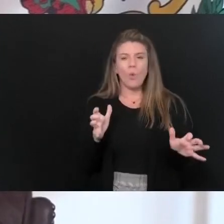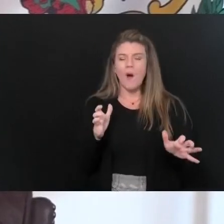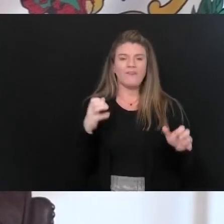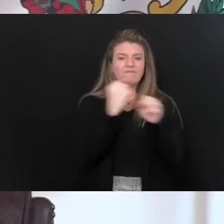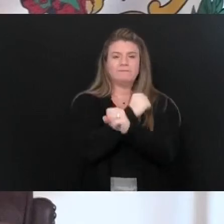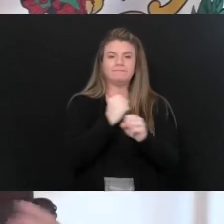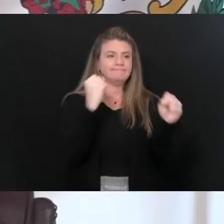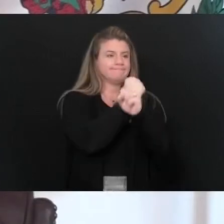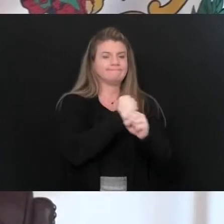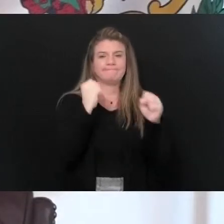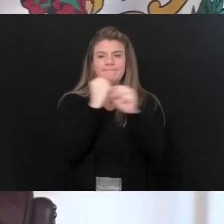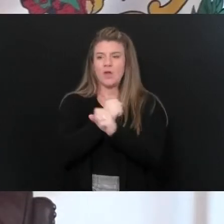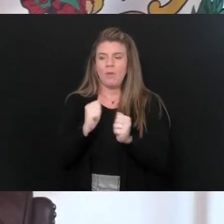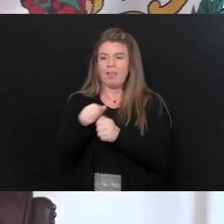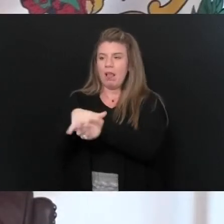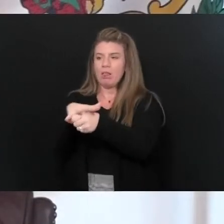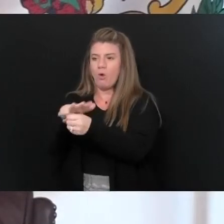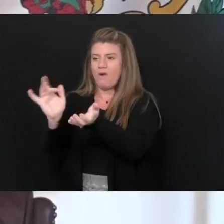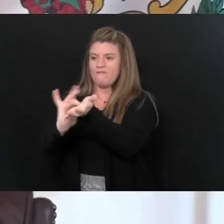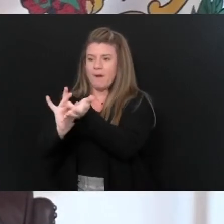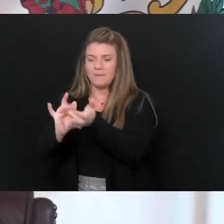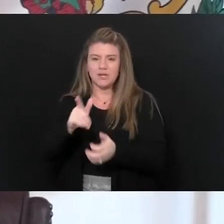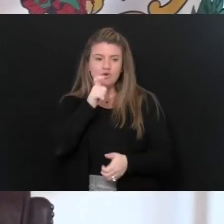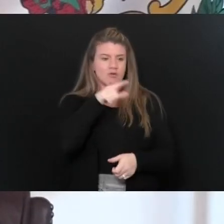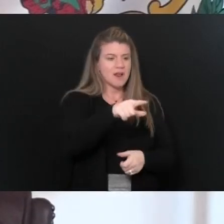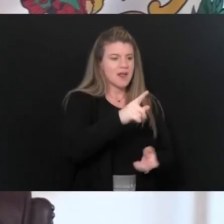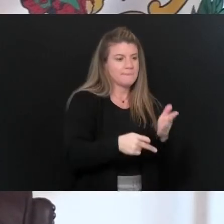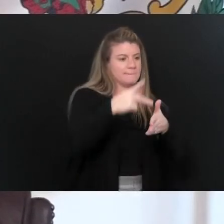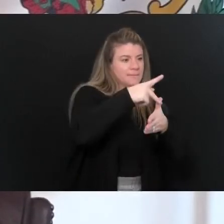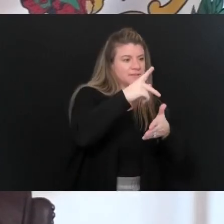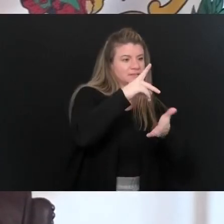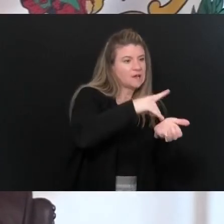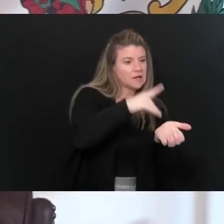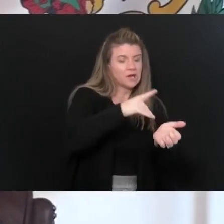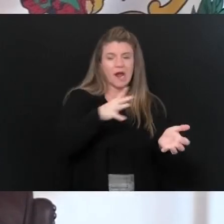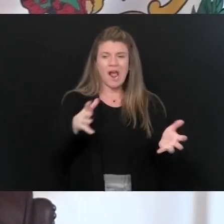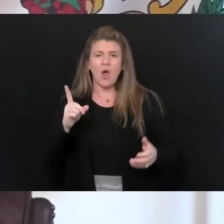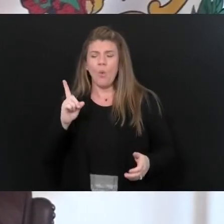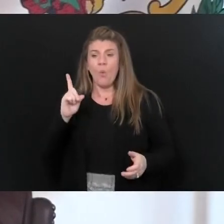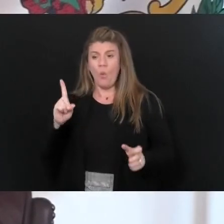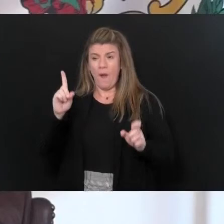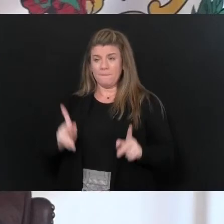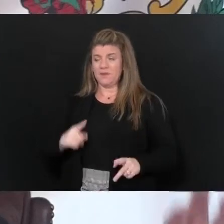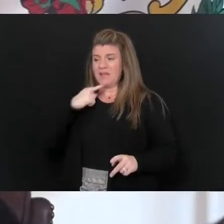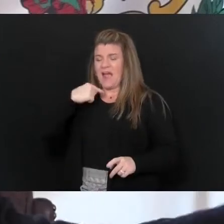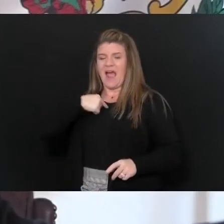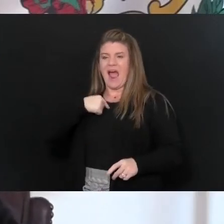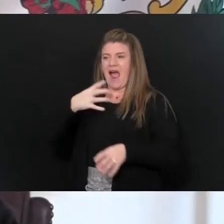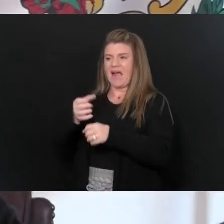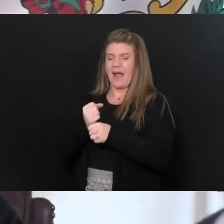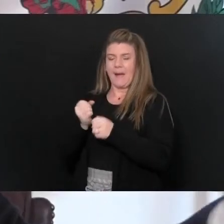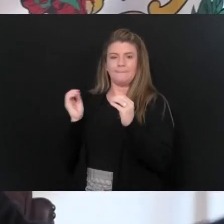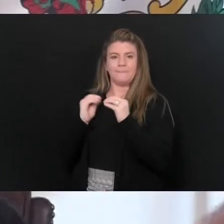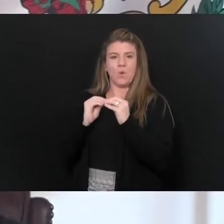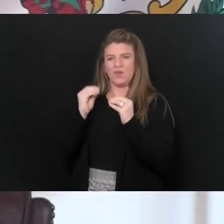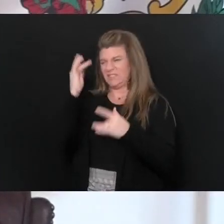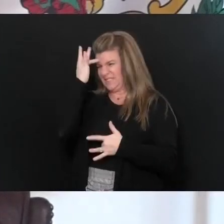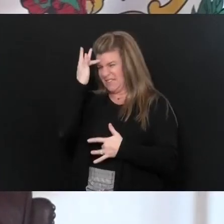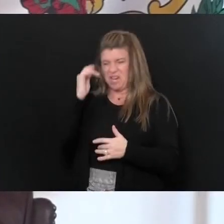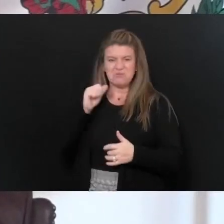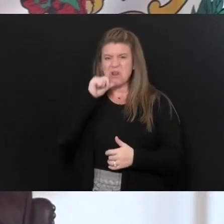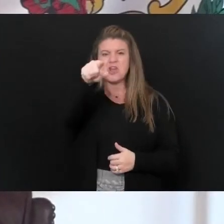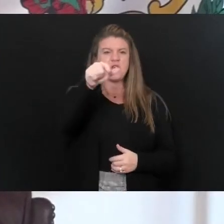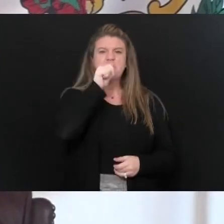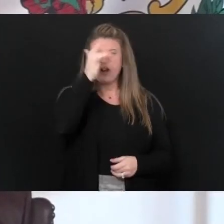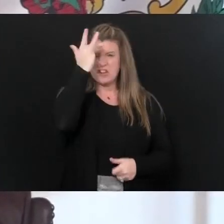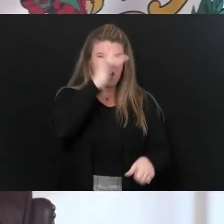the local pharmacist being the arbitrator, and one person saying, well, I've got more sickness than you've